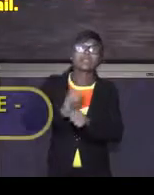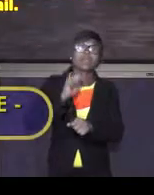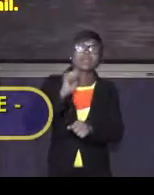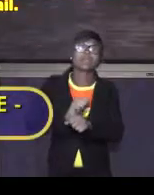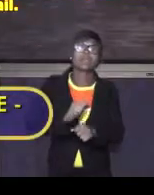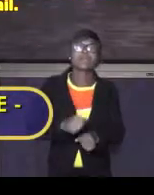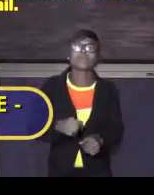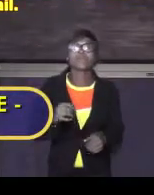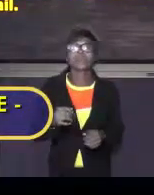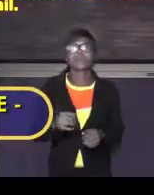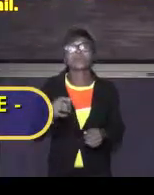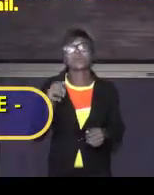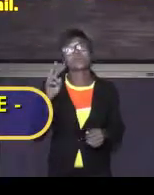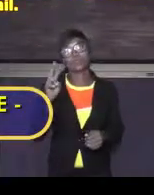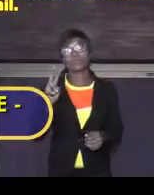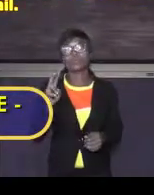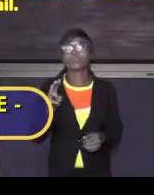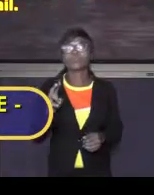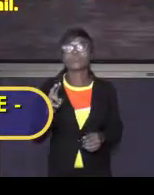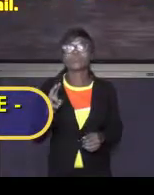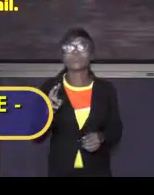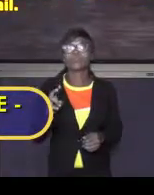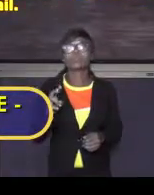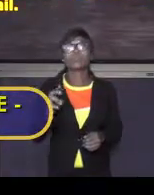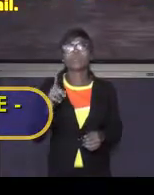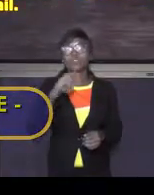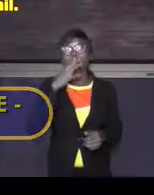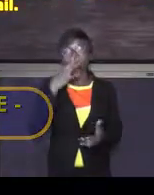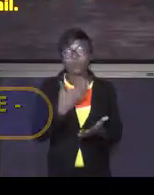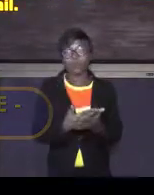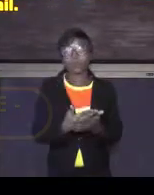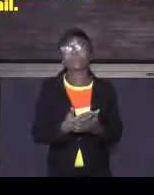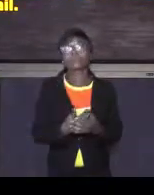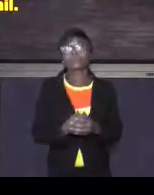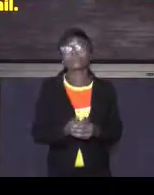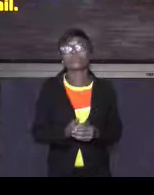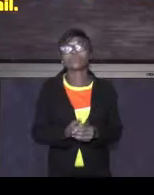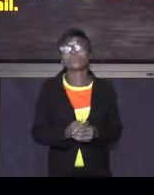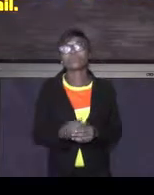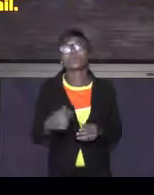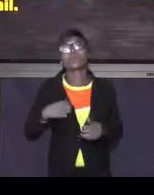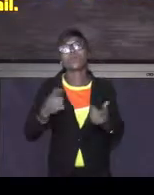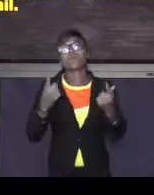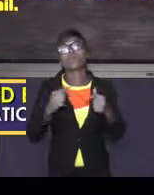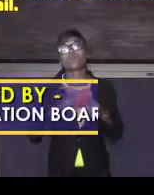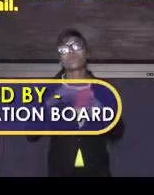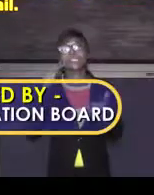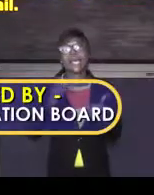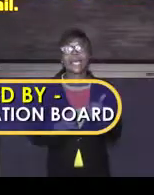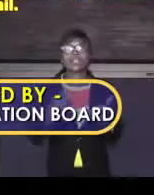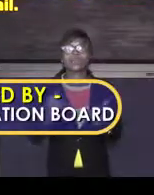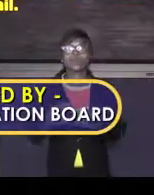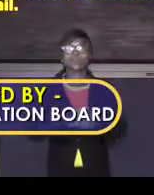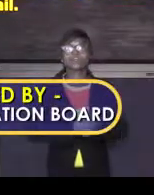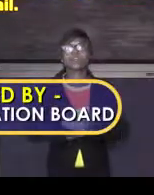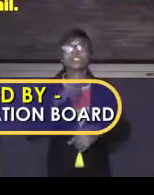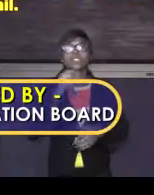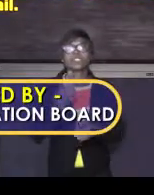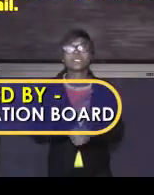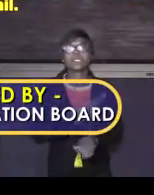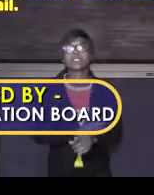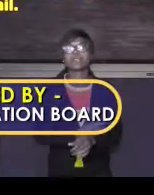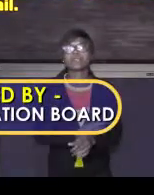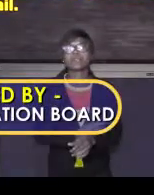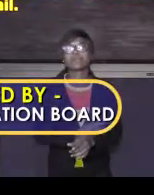3/3, let me see your end. Brilliant one. 2/3, you are great. We have come to the